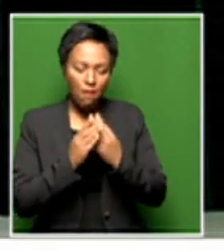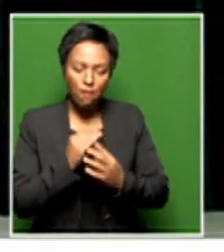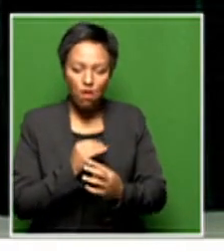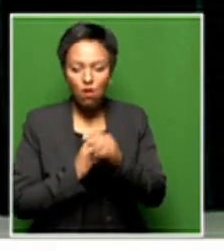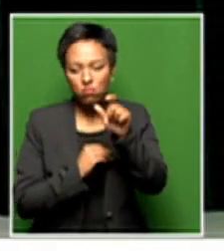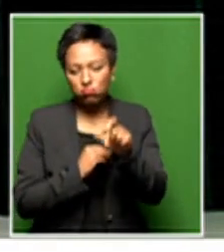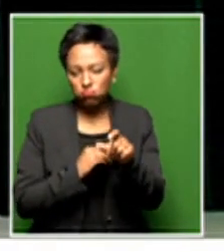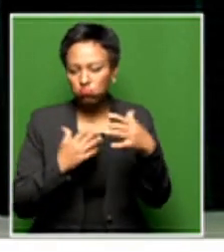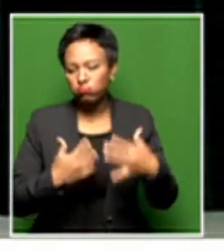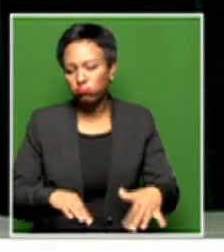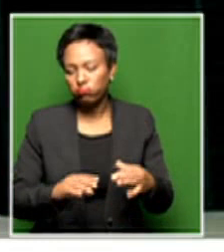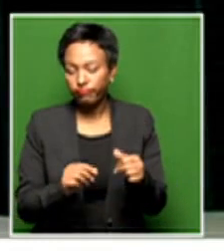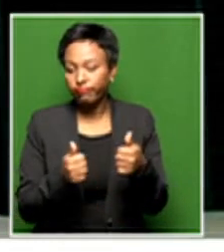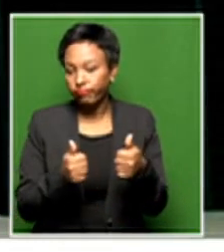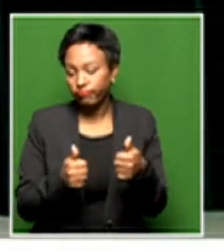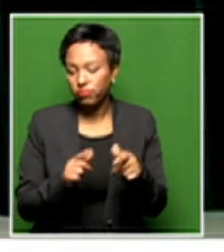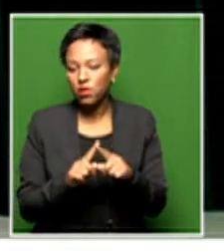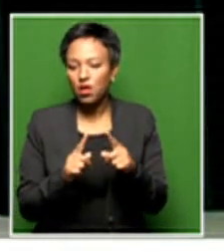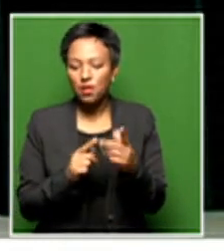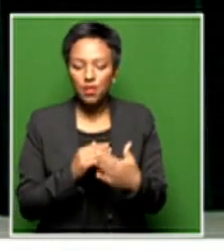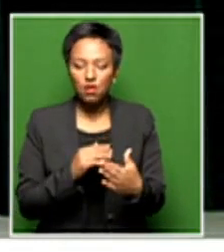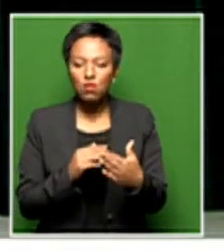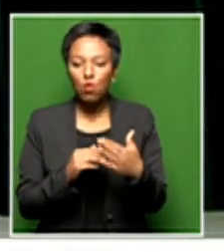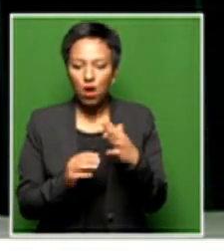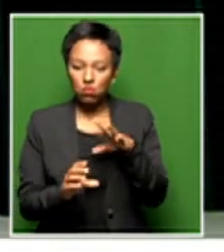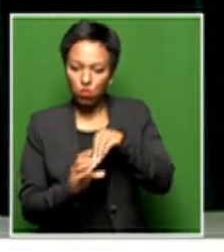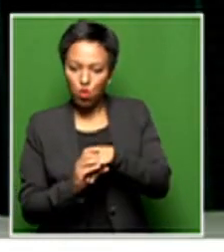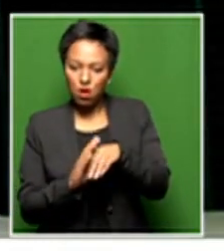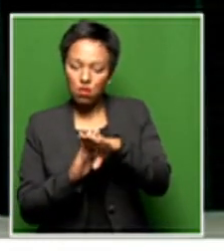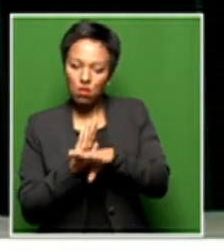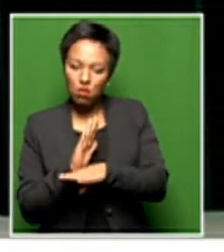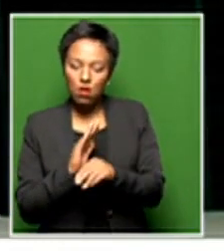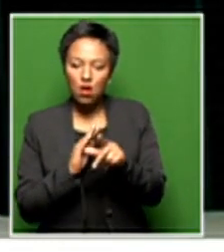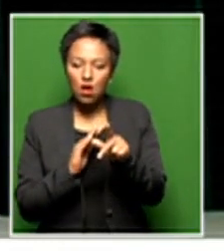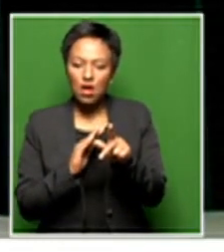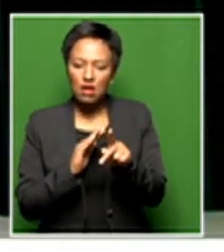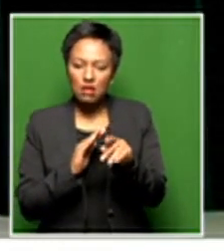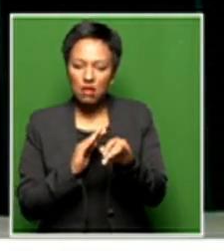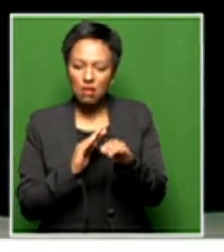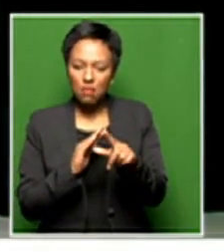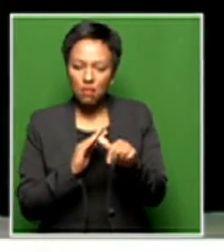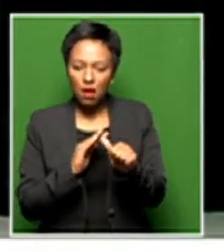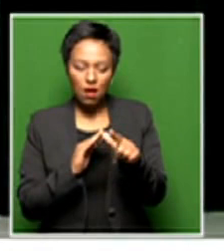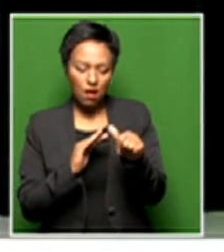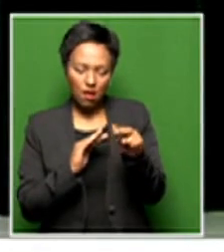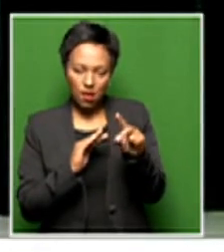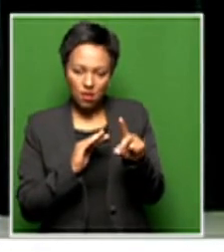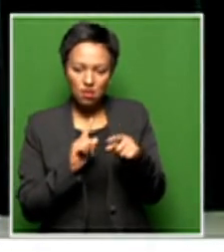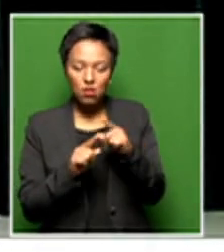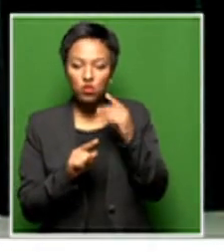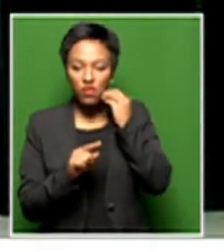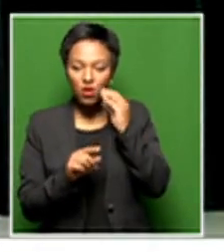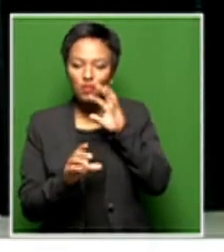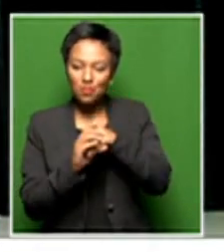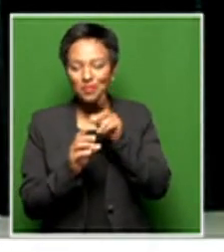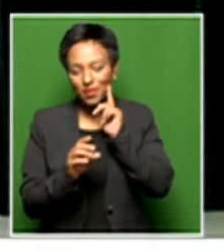nice. And I'm grateful that he's on the album. Timbaland is going to be on the album. To find out the other people on the album, you have to stay